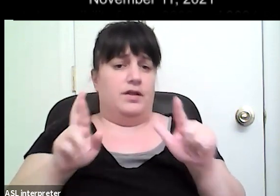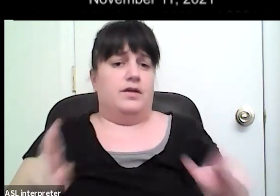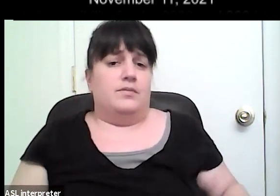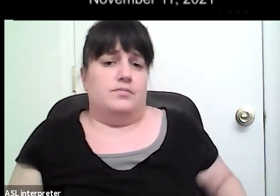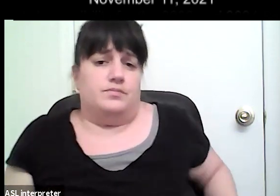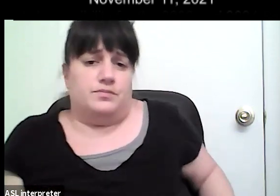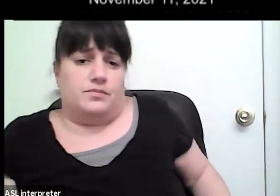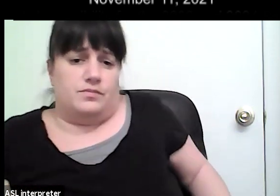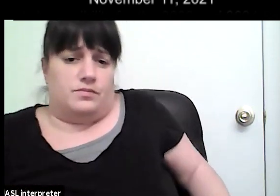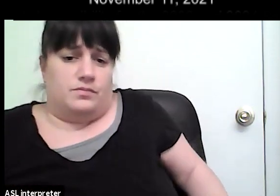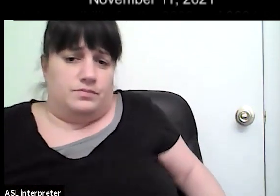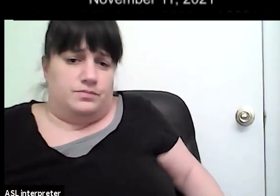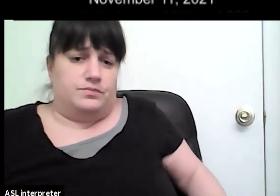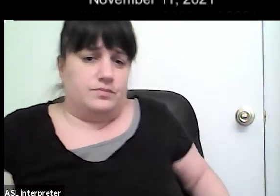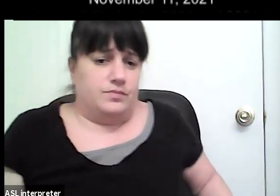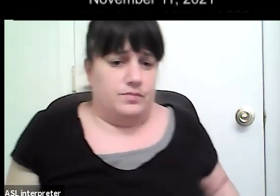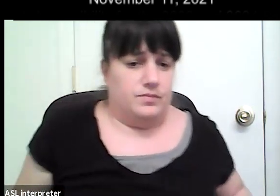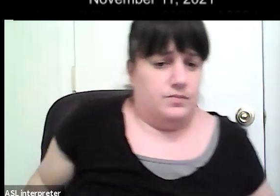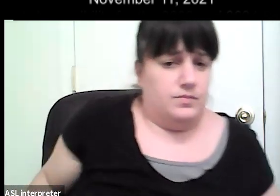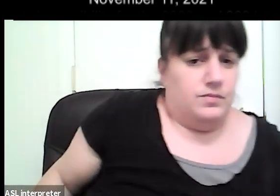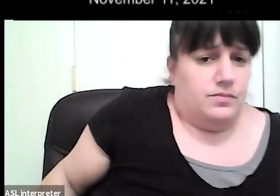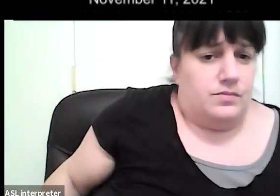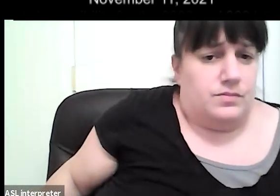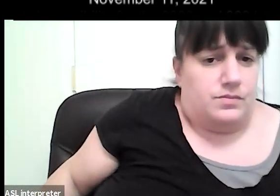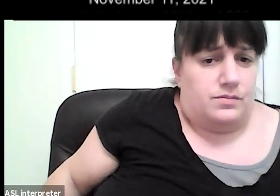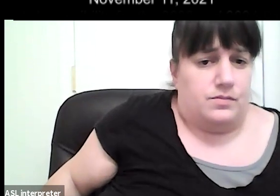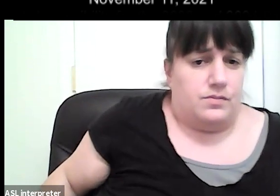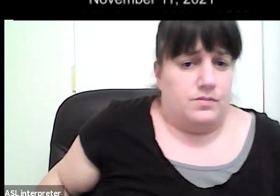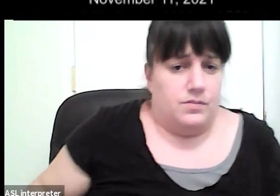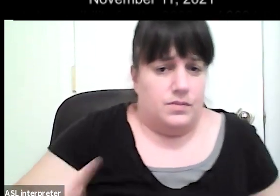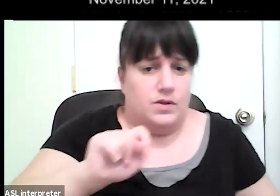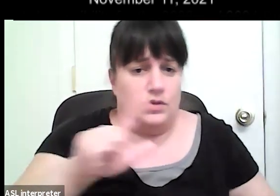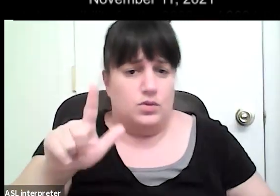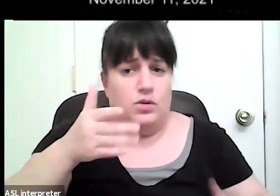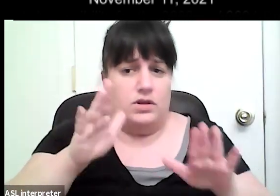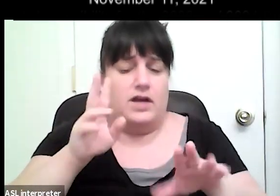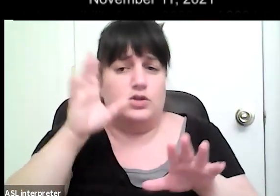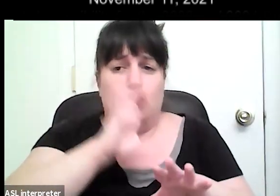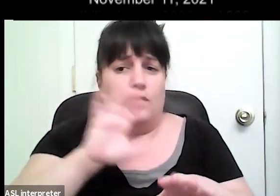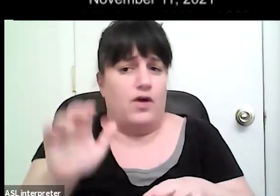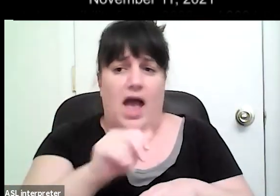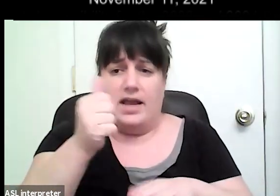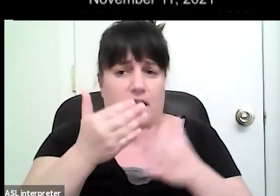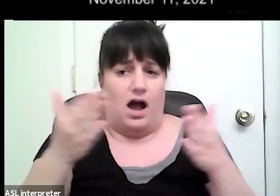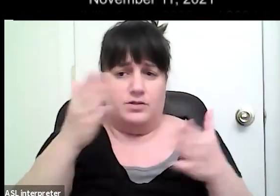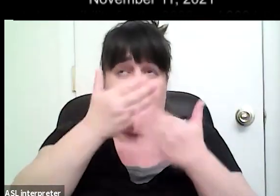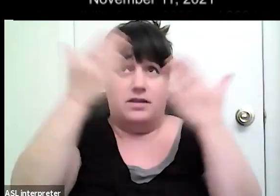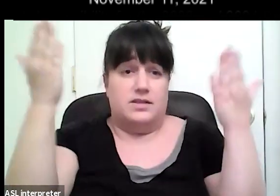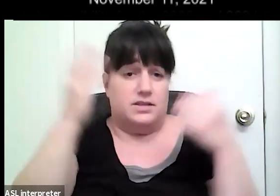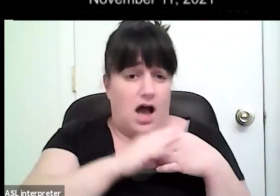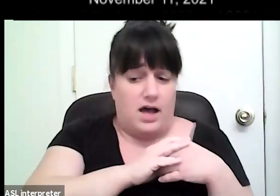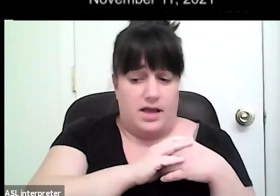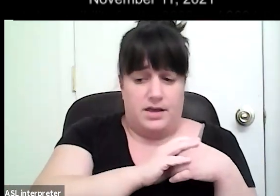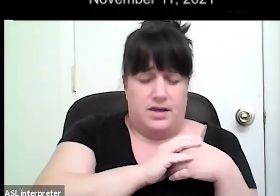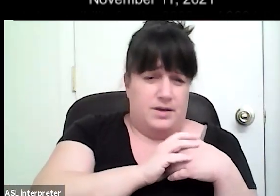search Andromeda. This tool allows you to look for any object in the sky. So let's